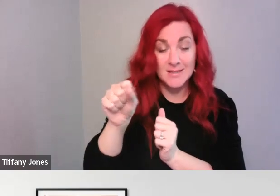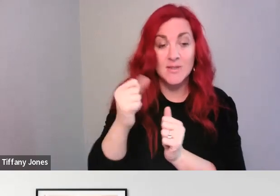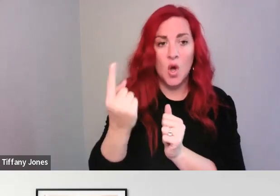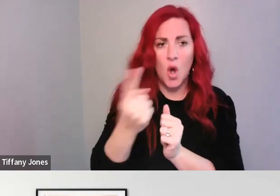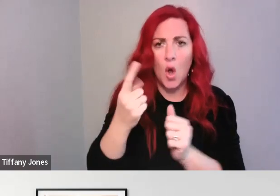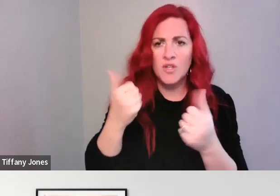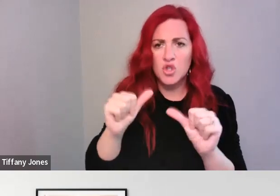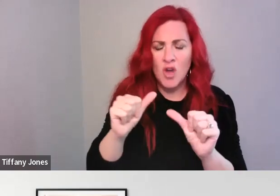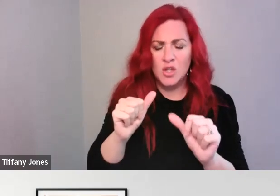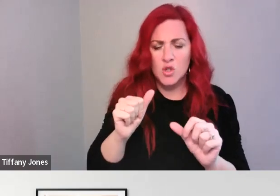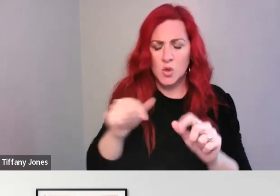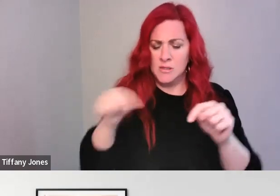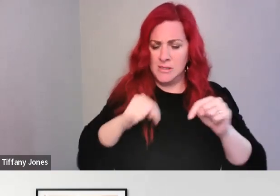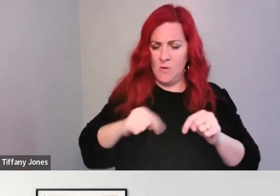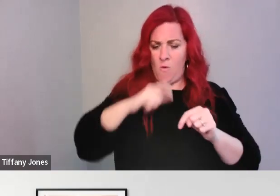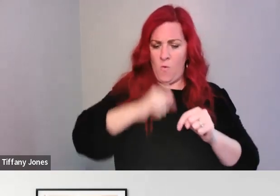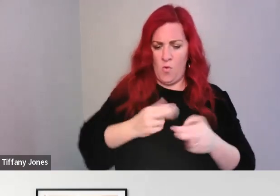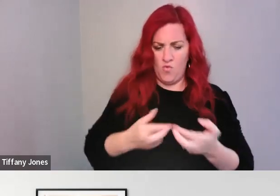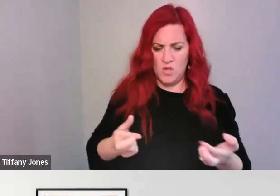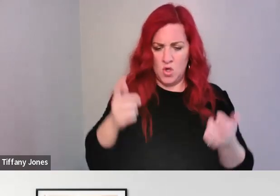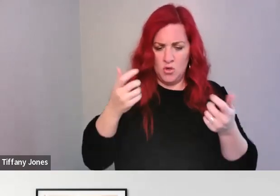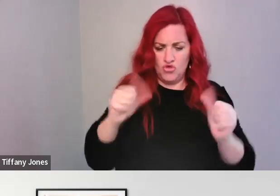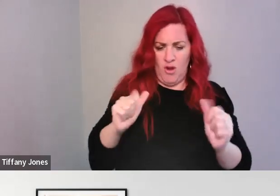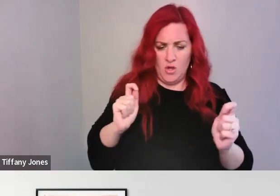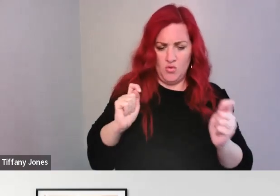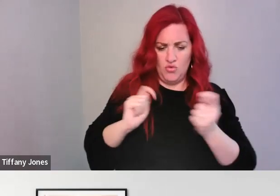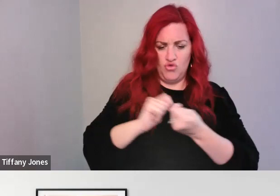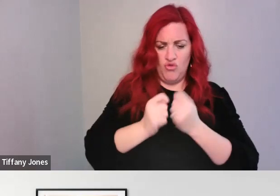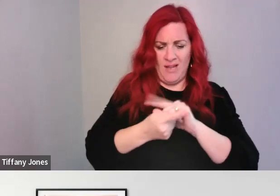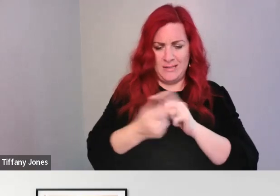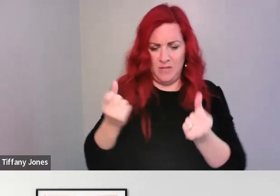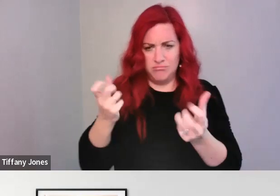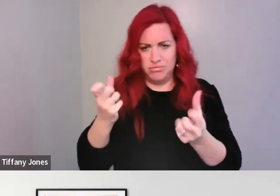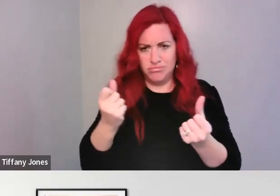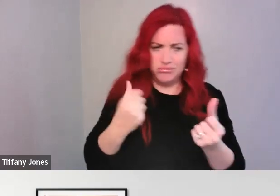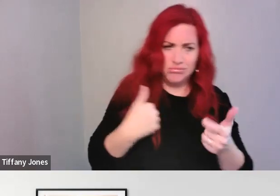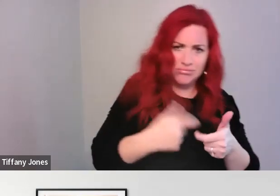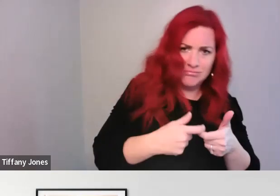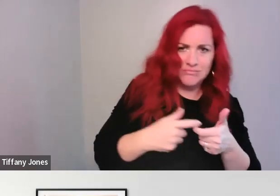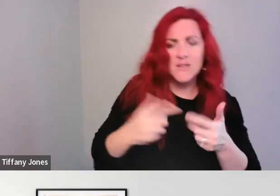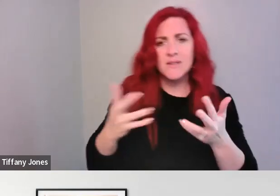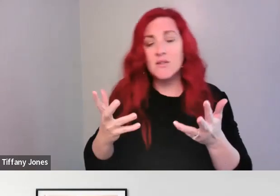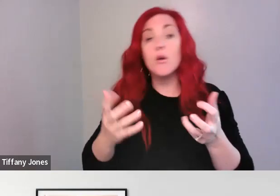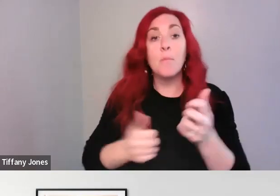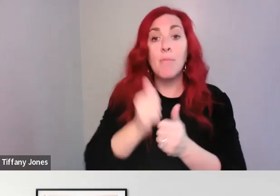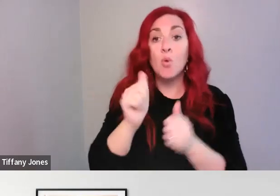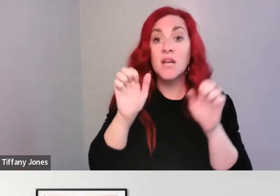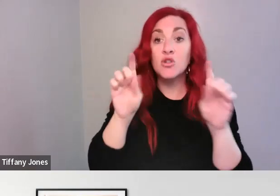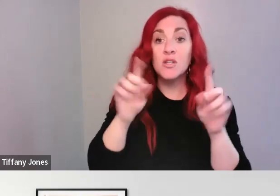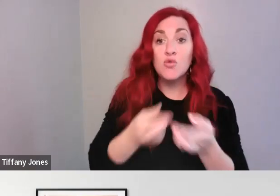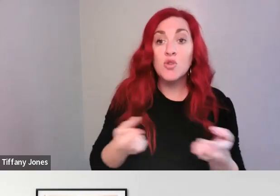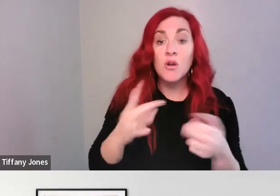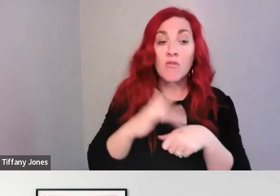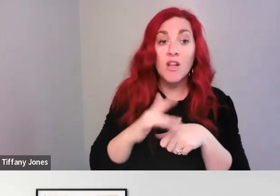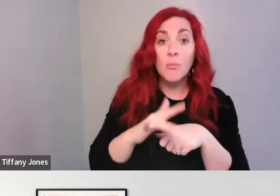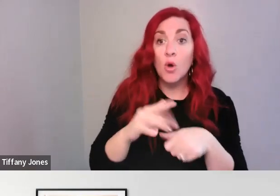at our older resources and trying to get them translated. So most of the education resources are available on our website in